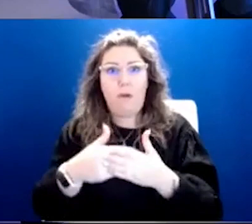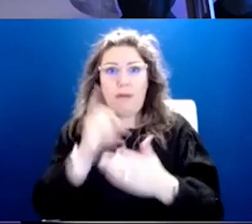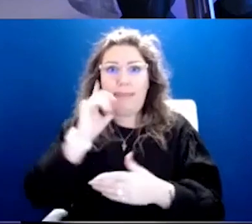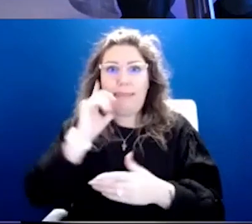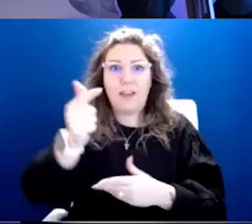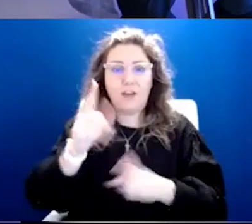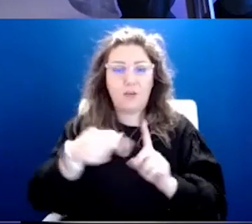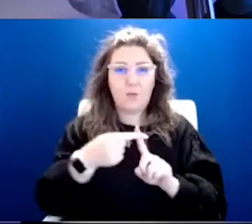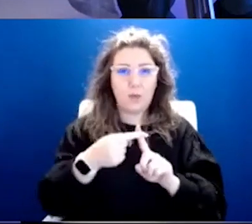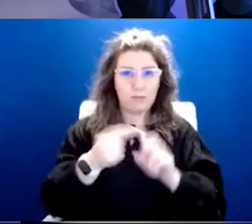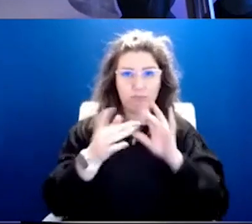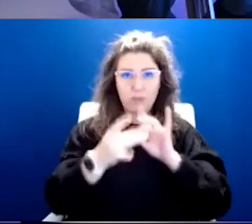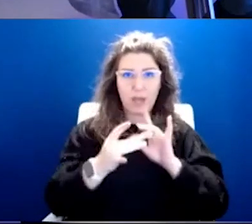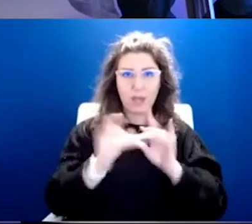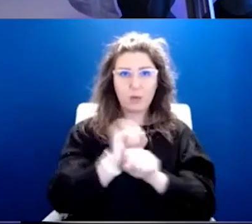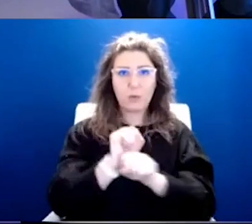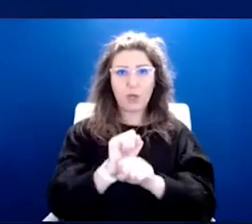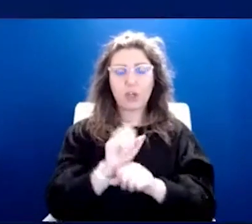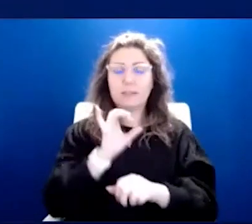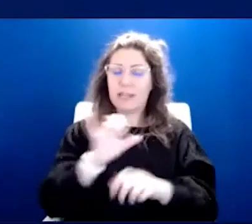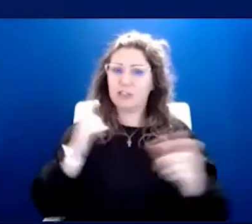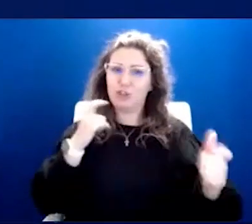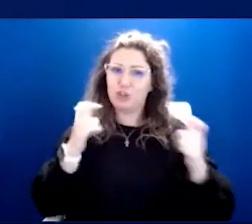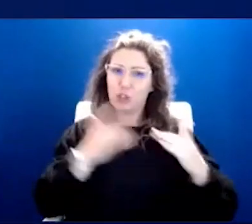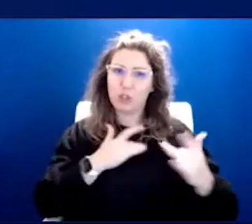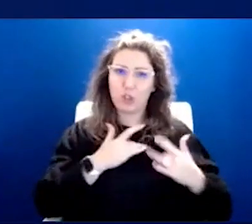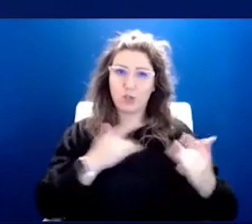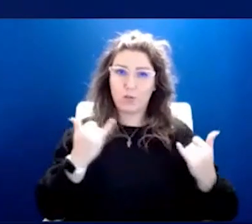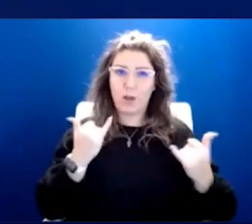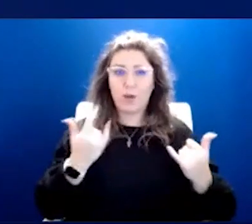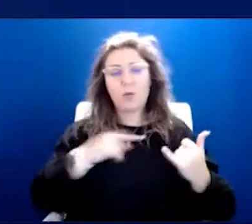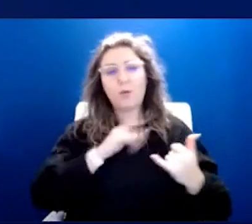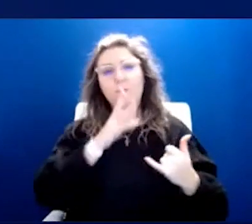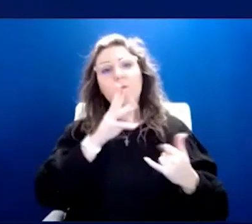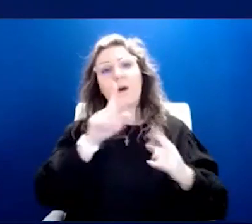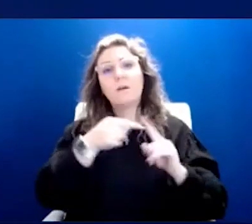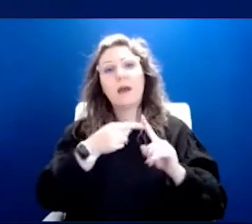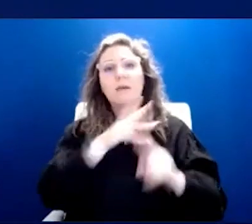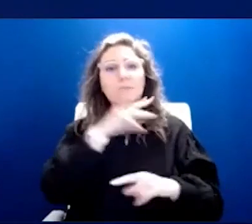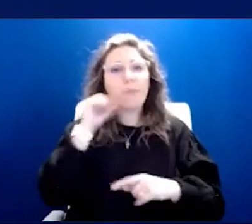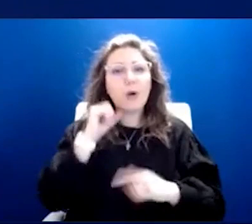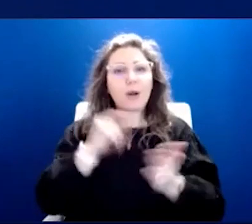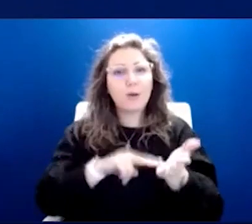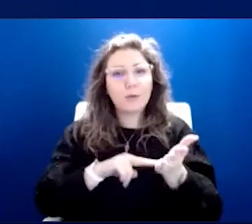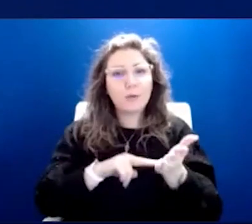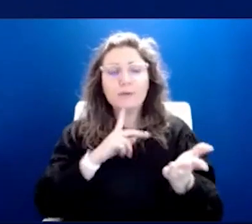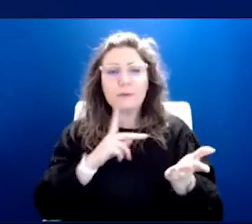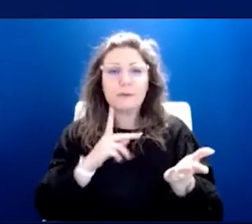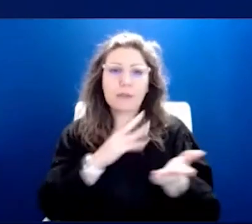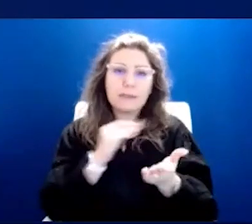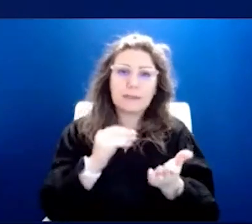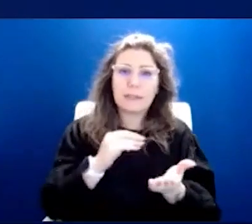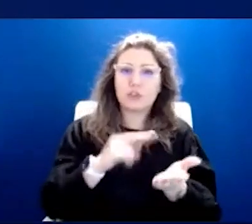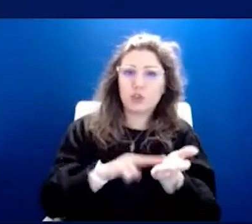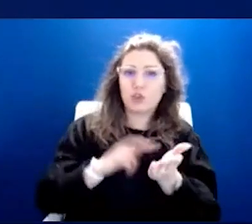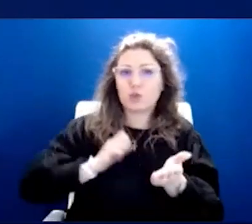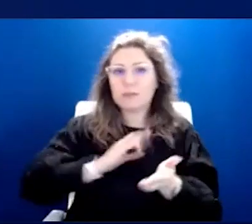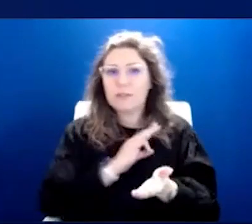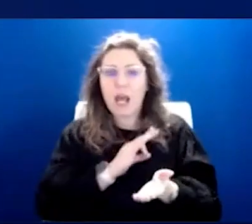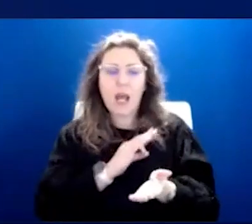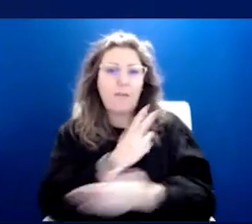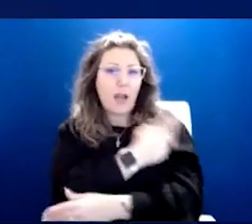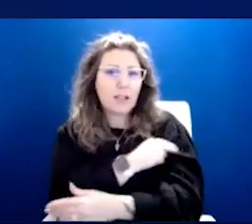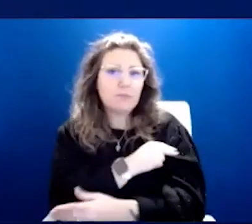I think that's a major concern. We've talked already about burnout nurses and nursing staff and hospital staff, respiratory